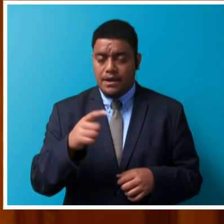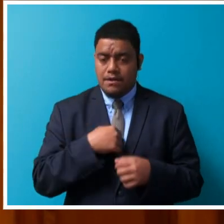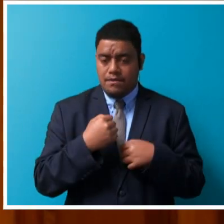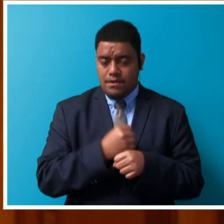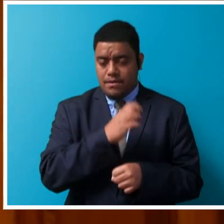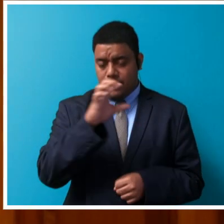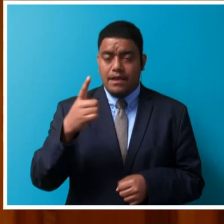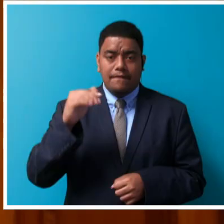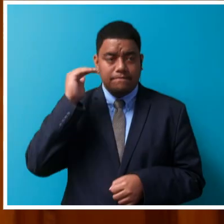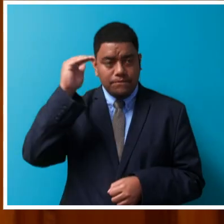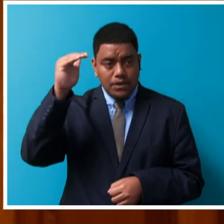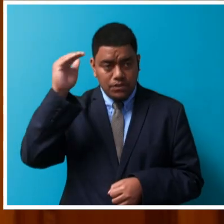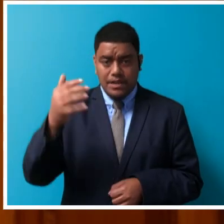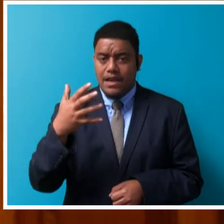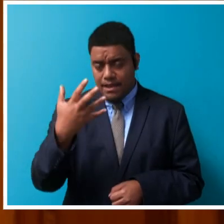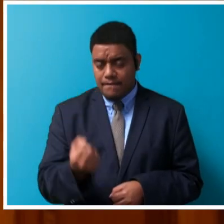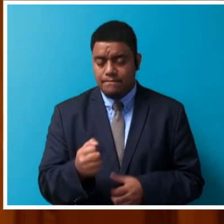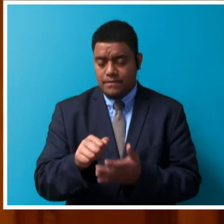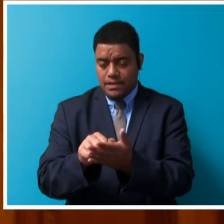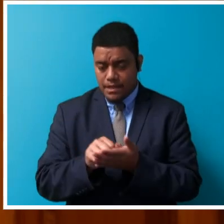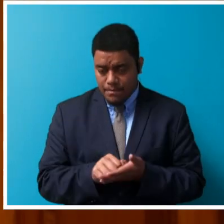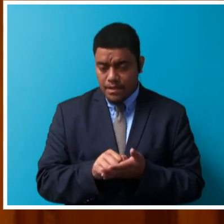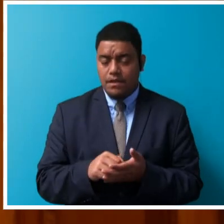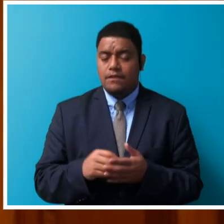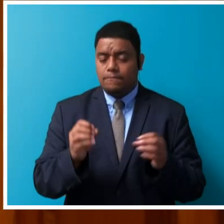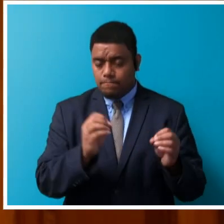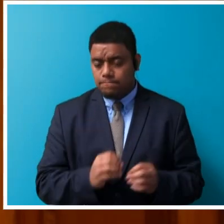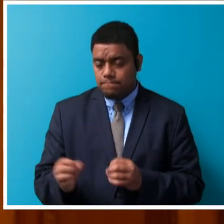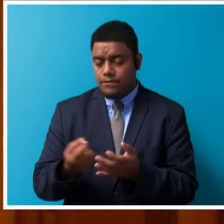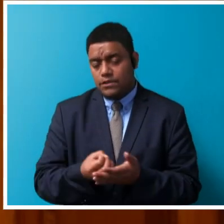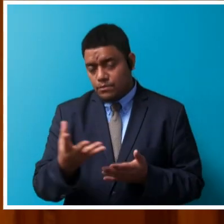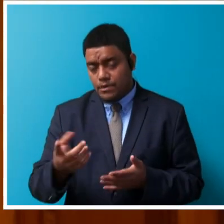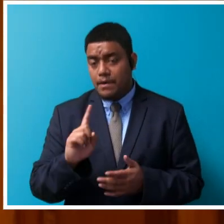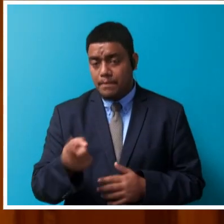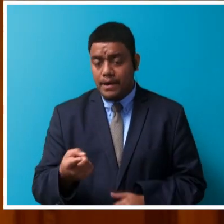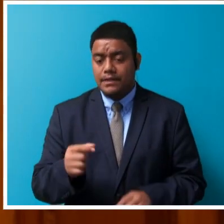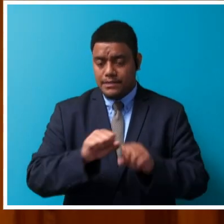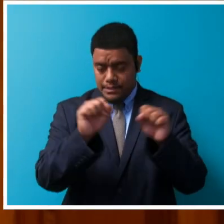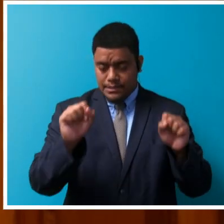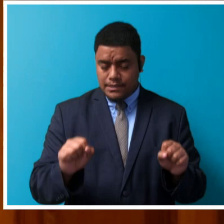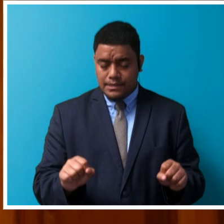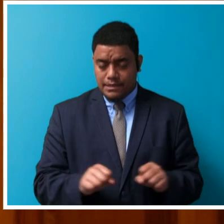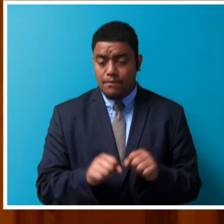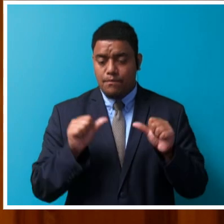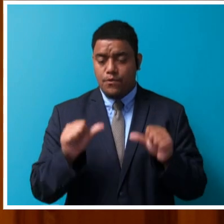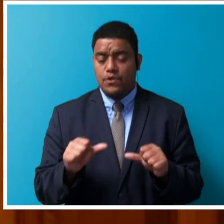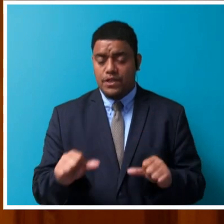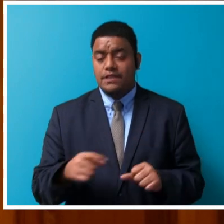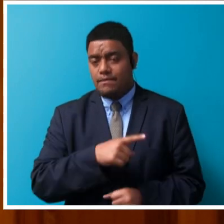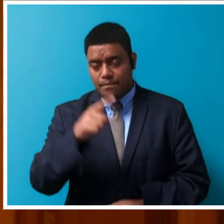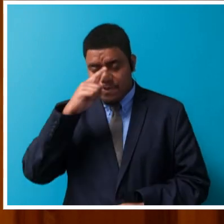our future. It has capped unnecessary operational expenditures while systematically protecting the